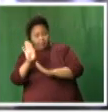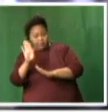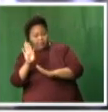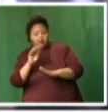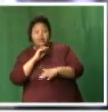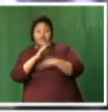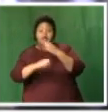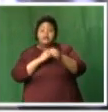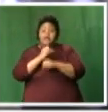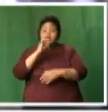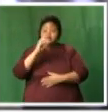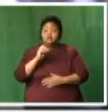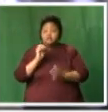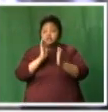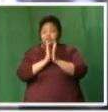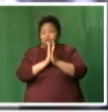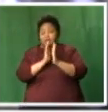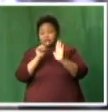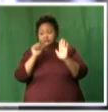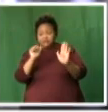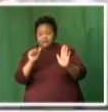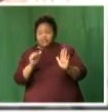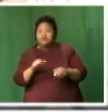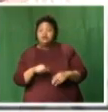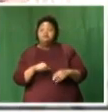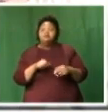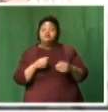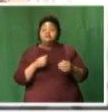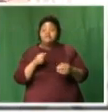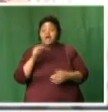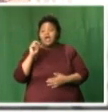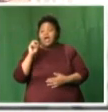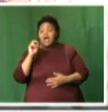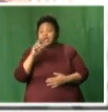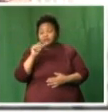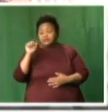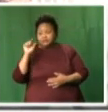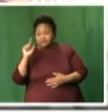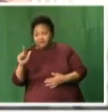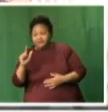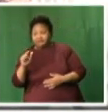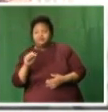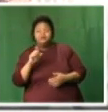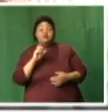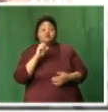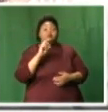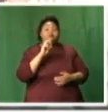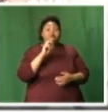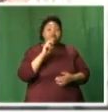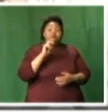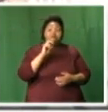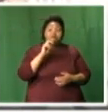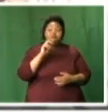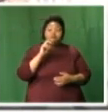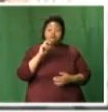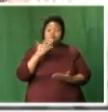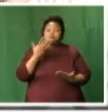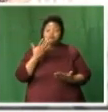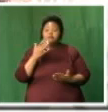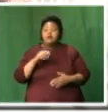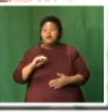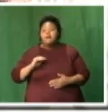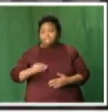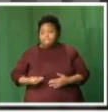had 87, 89, and 91 overall. Among females, we're at